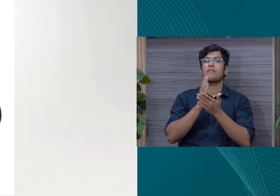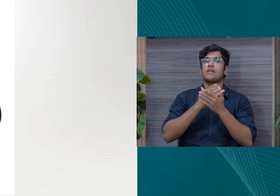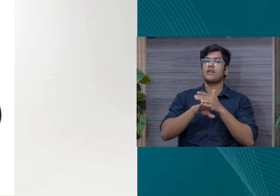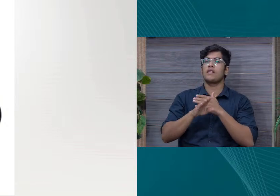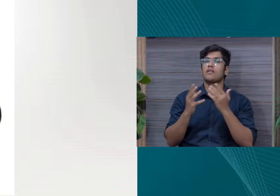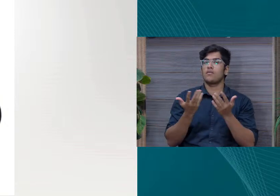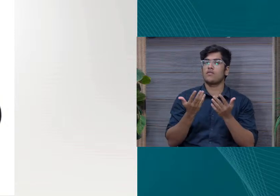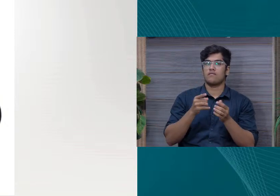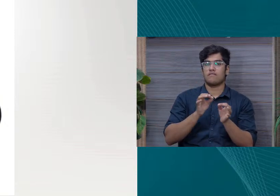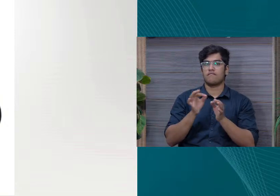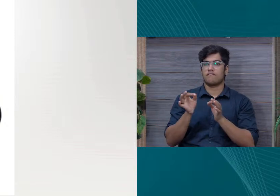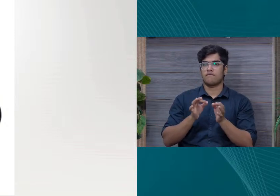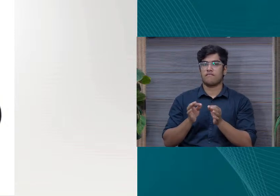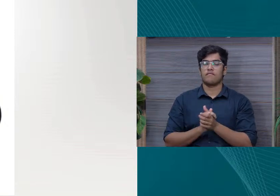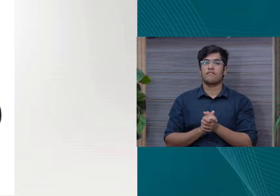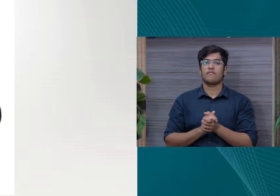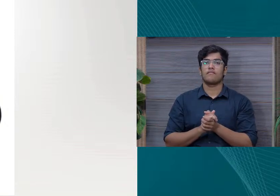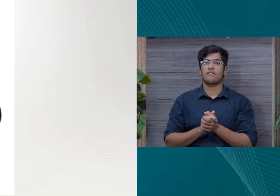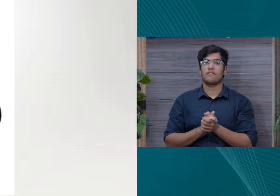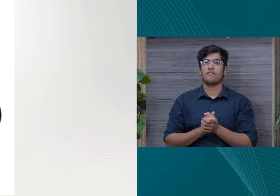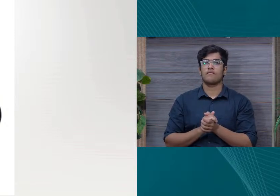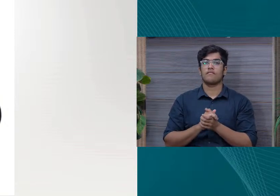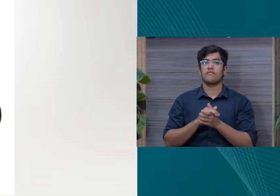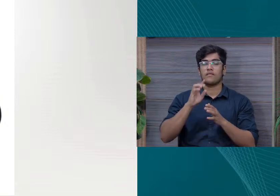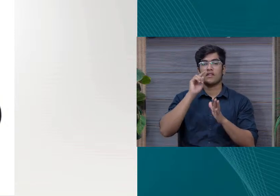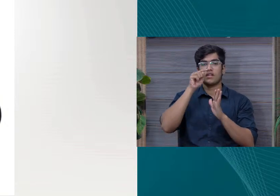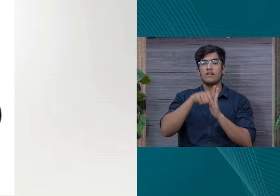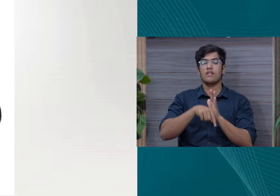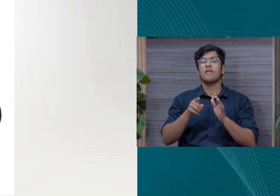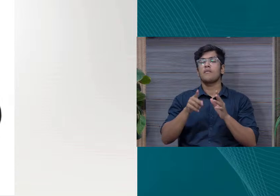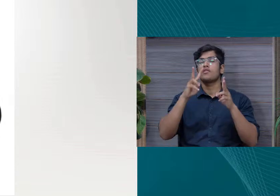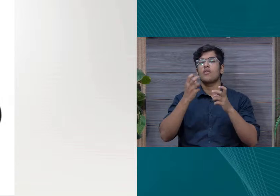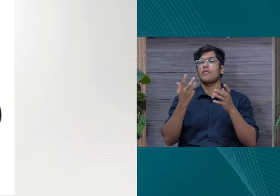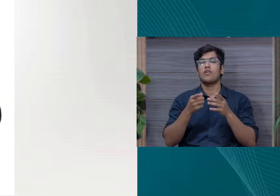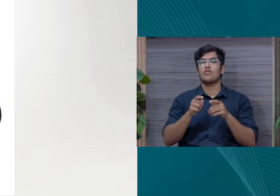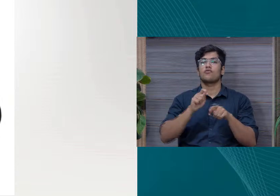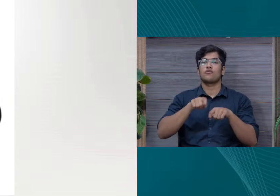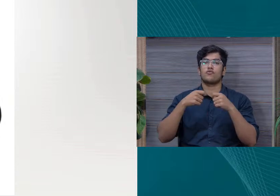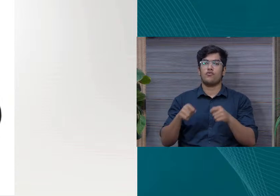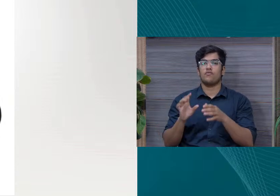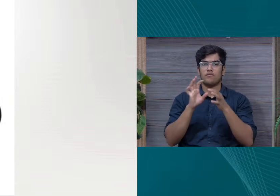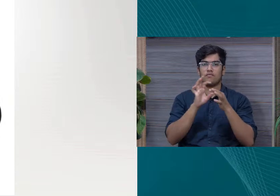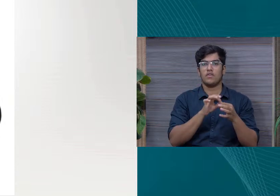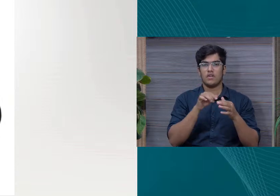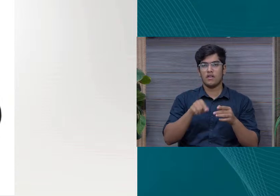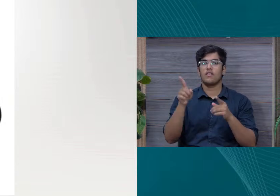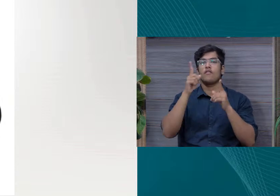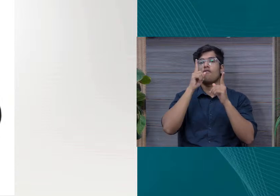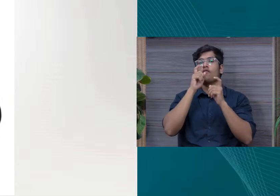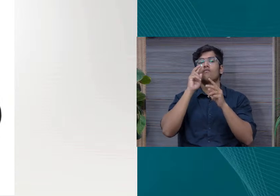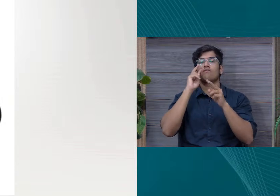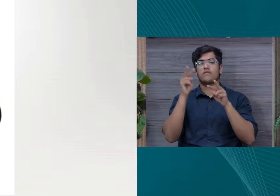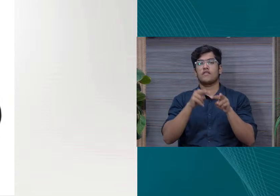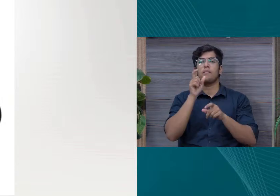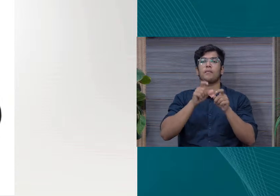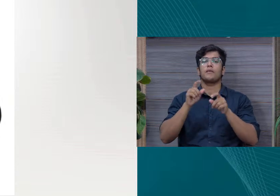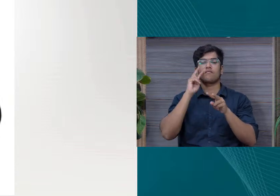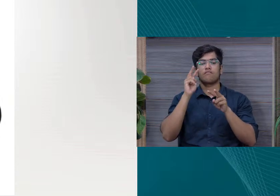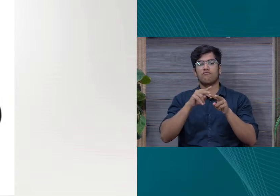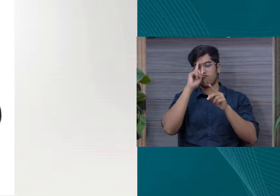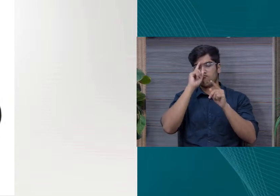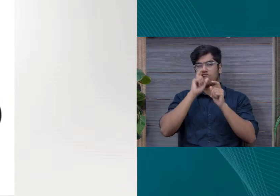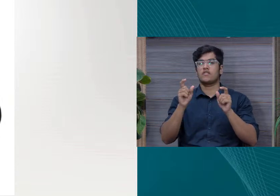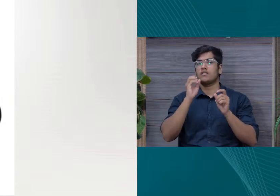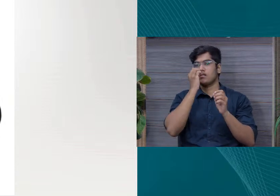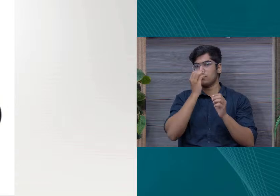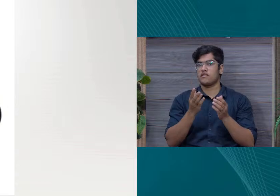the concrete thing of the chapter is based on shoes. Right. That is why this image will make things clear for the children